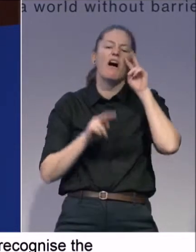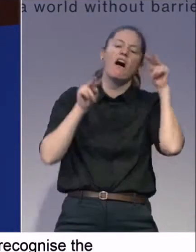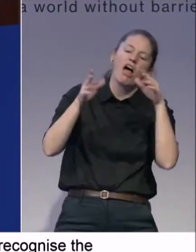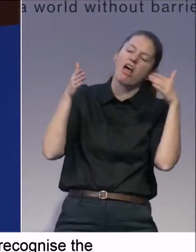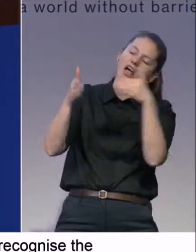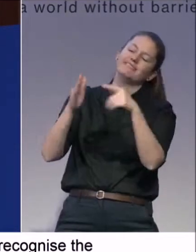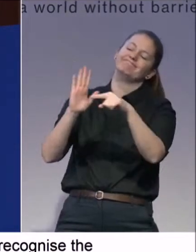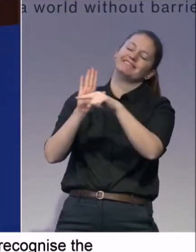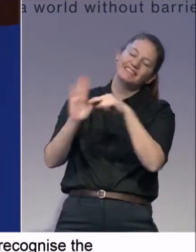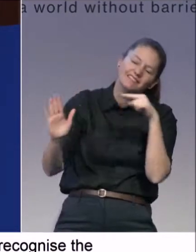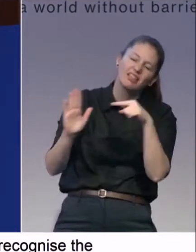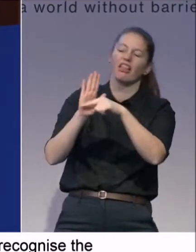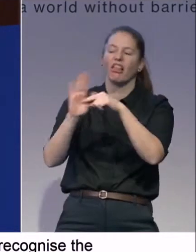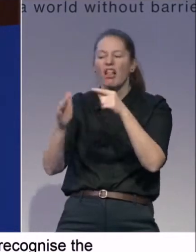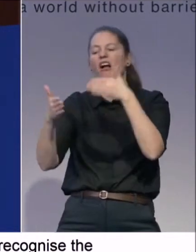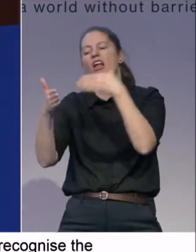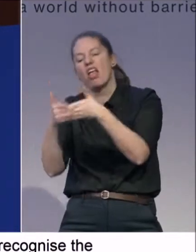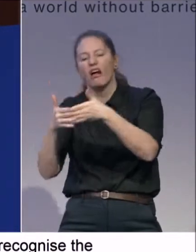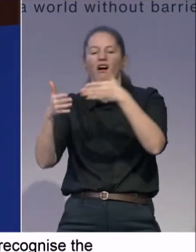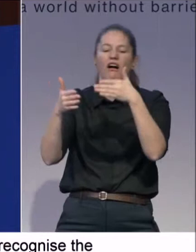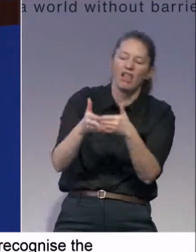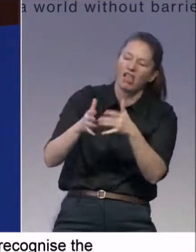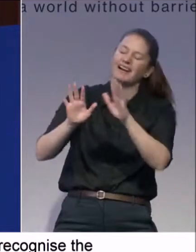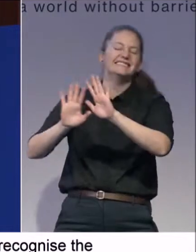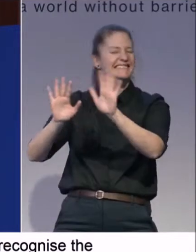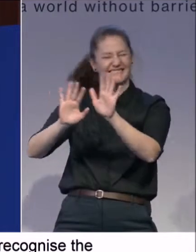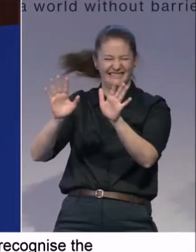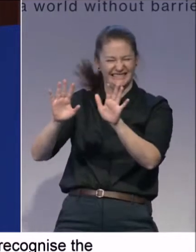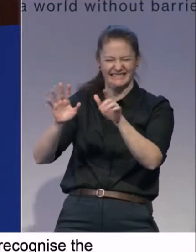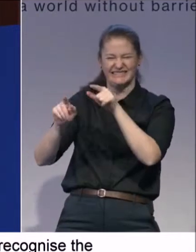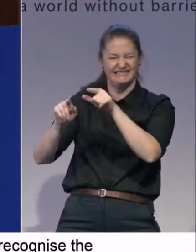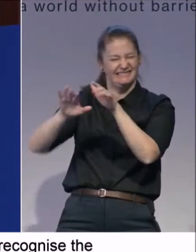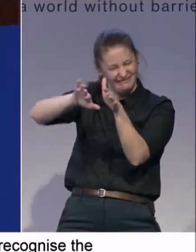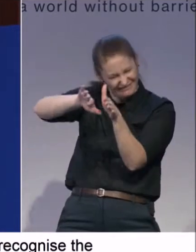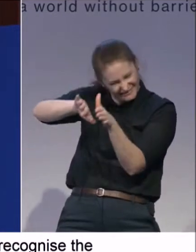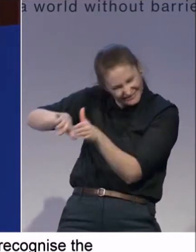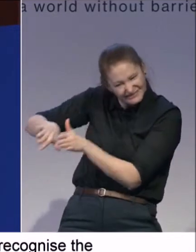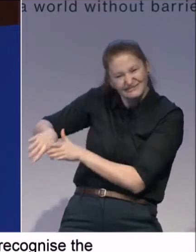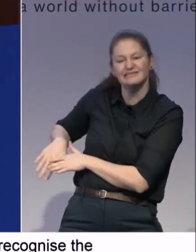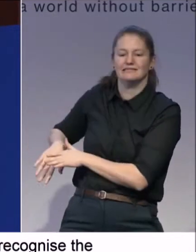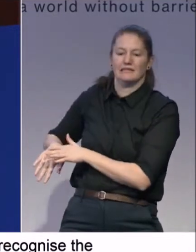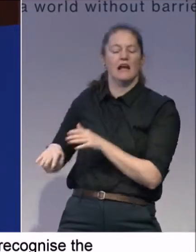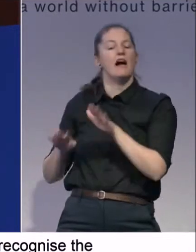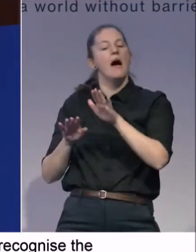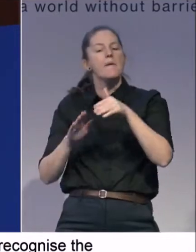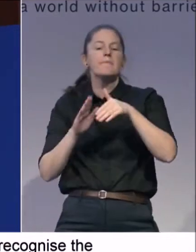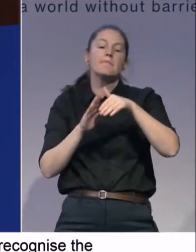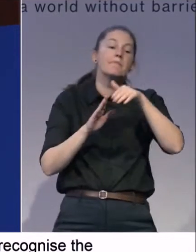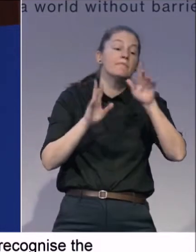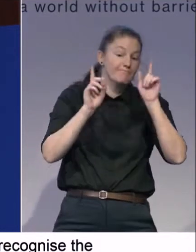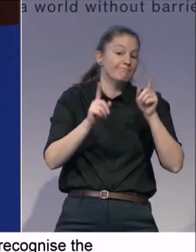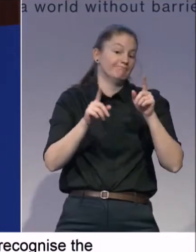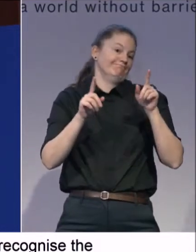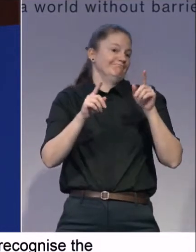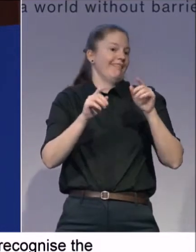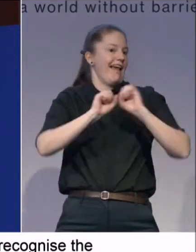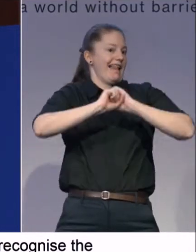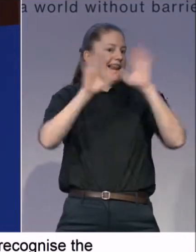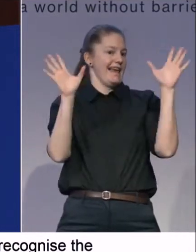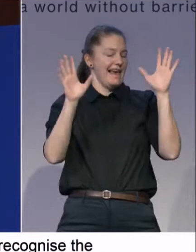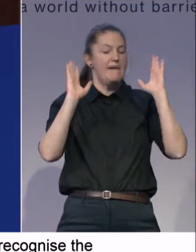barrier we should remove. We should remove the barriers, but we should festive